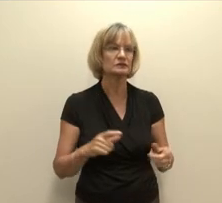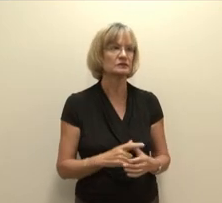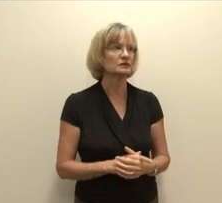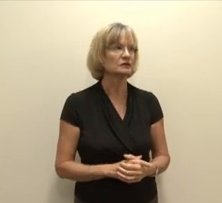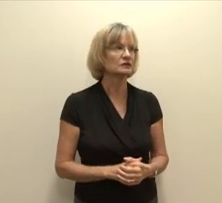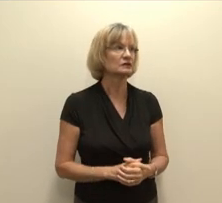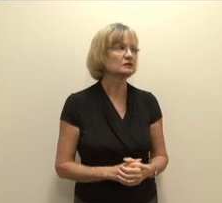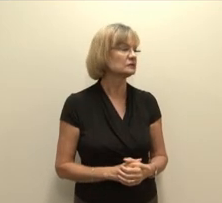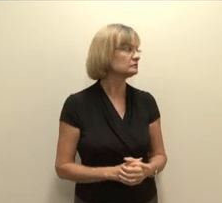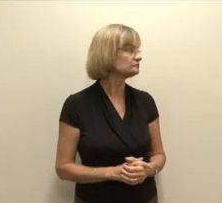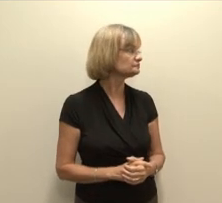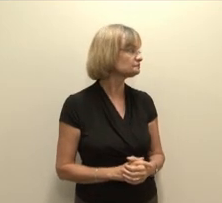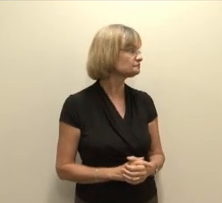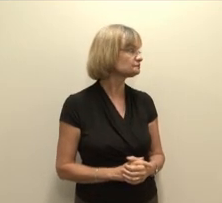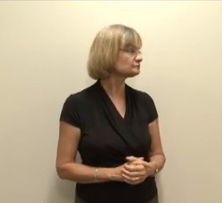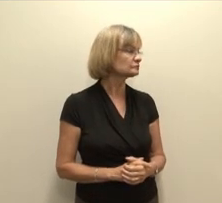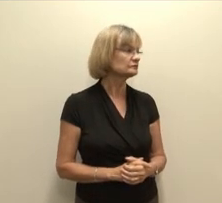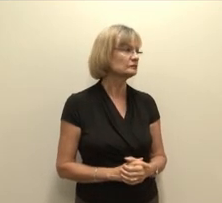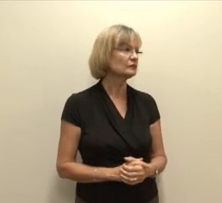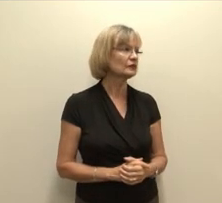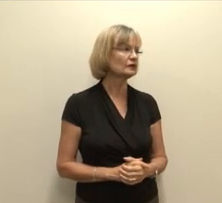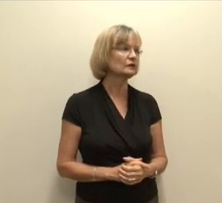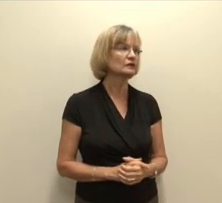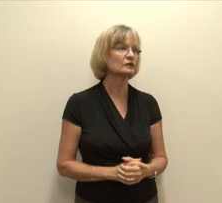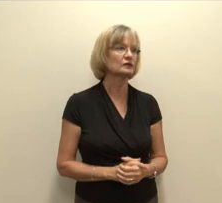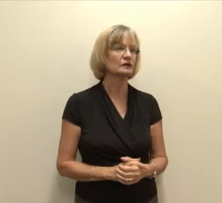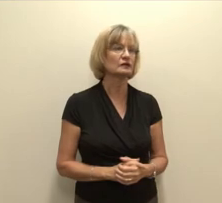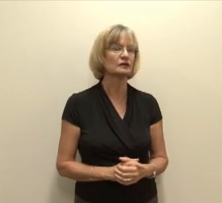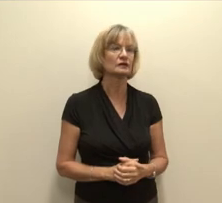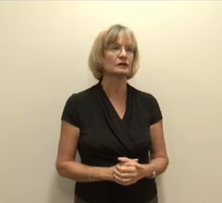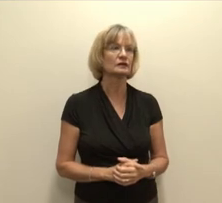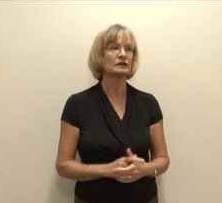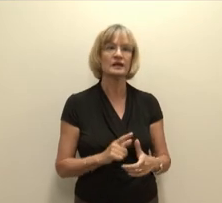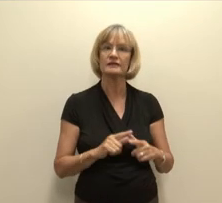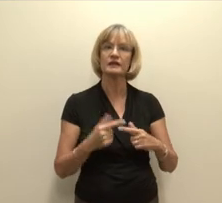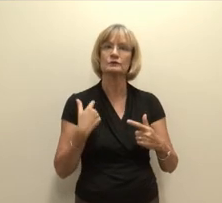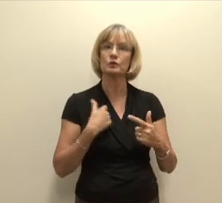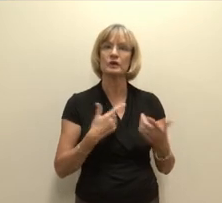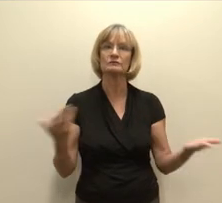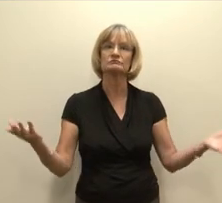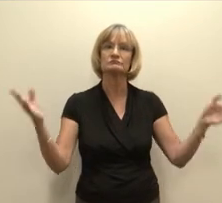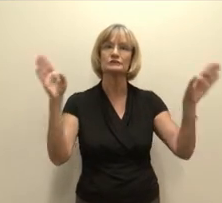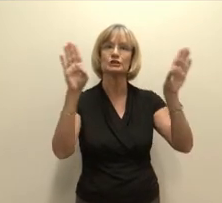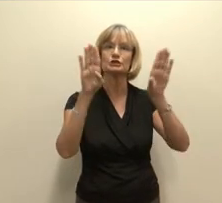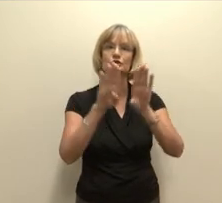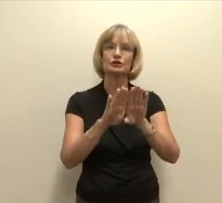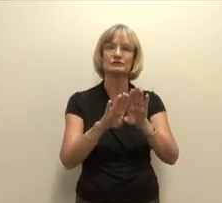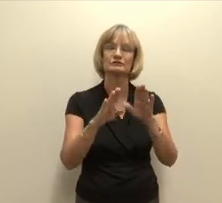No? With that, then, we are adjourned. Good night.